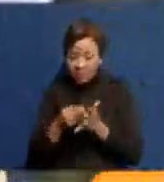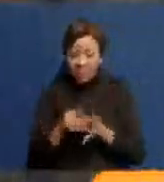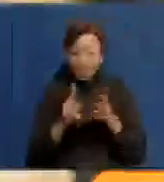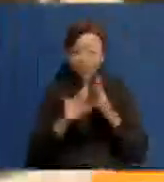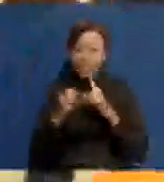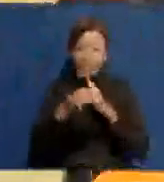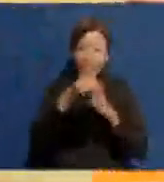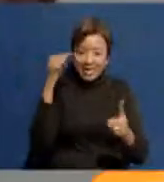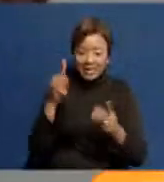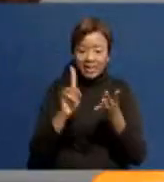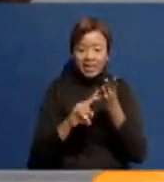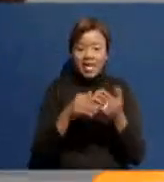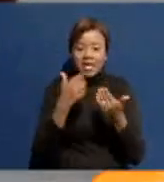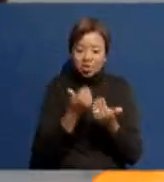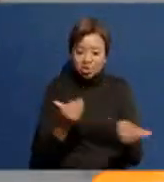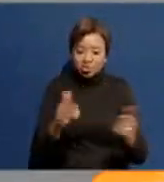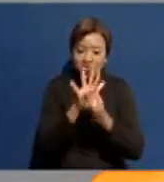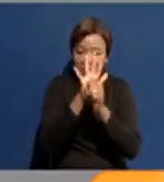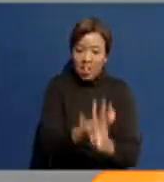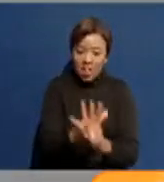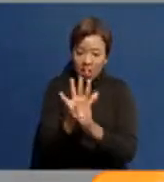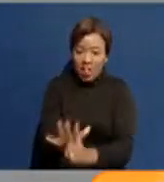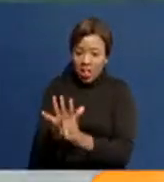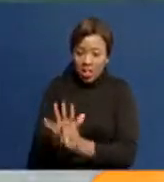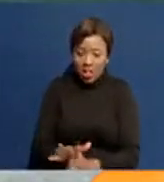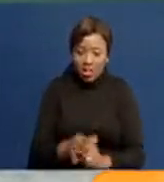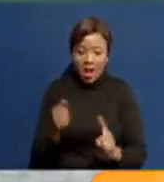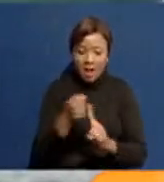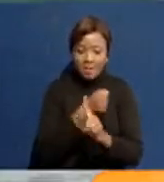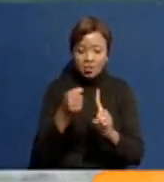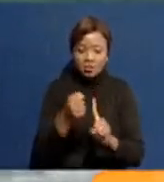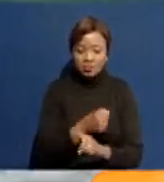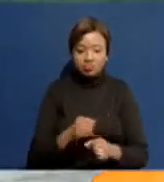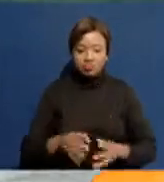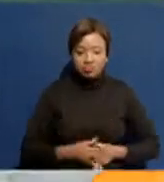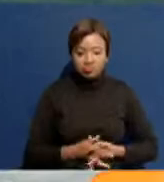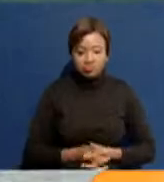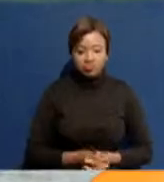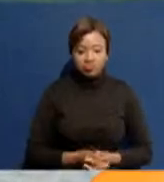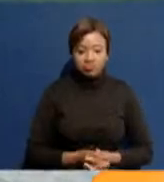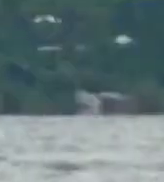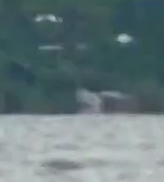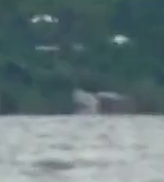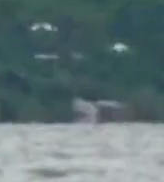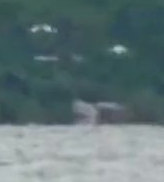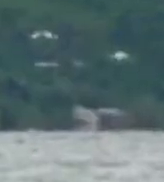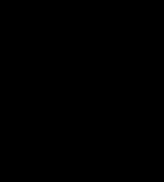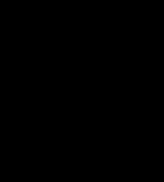murder, and child cruelty. Laura Otieno, Citizen TV.